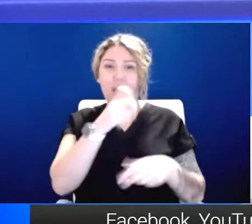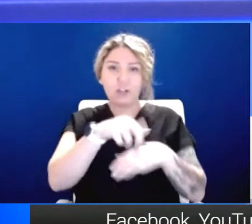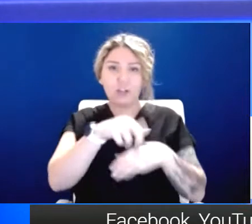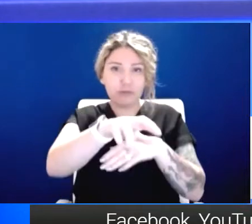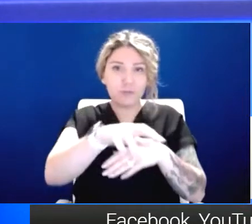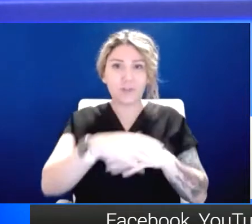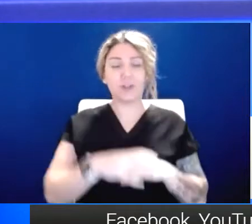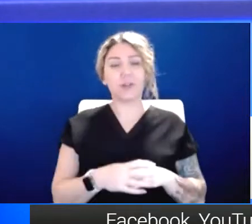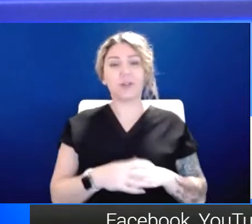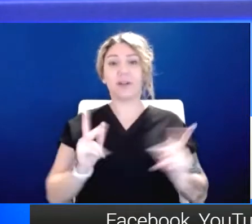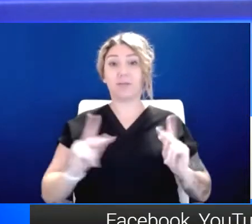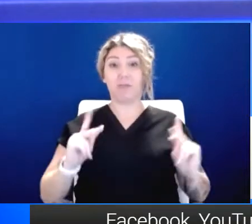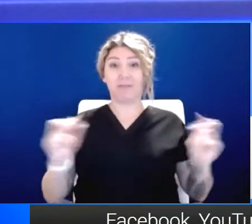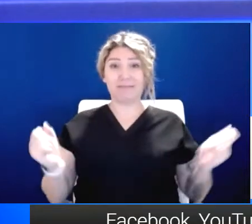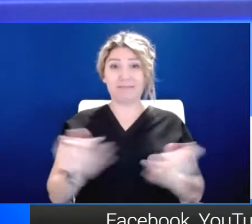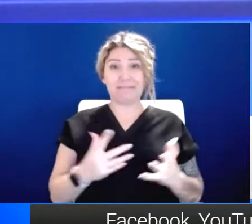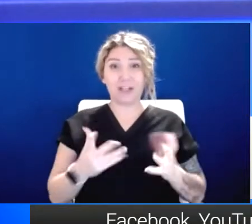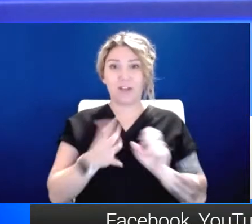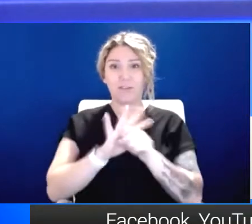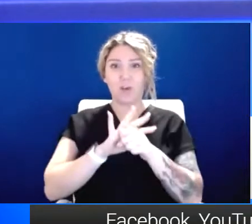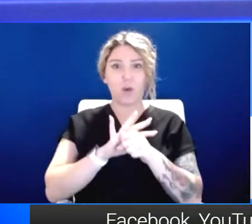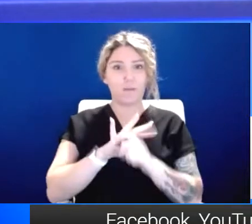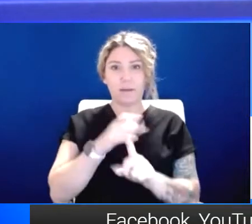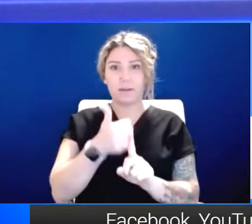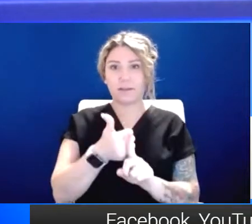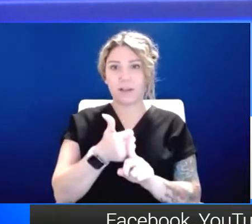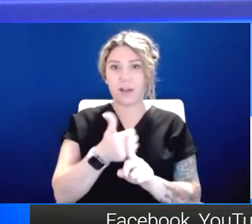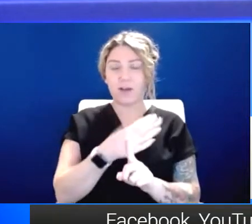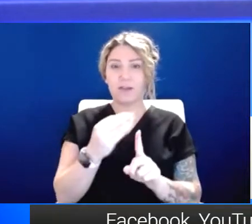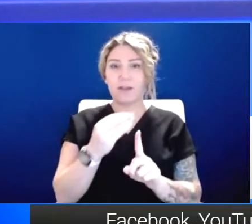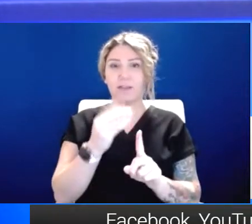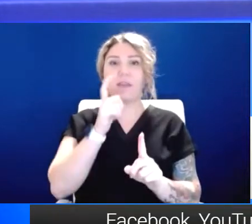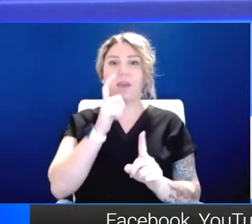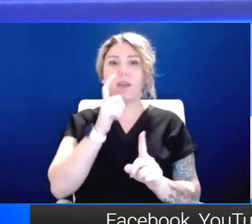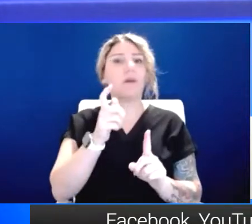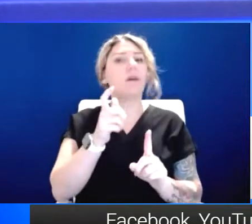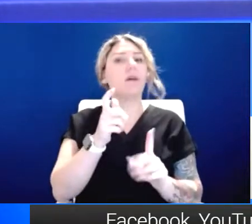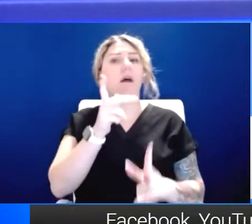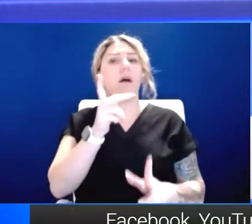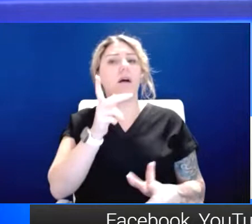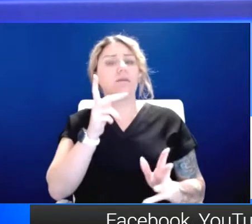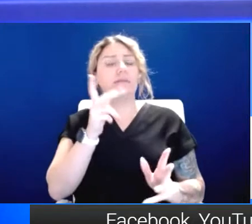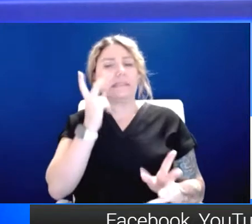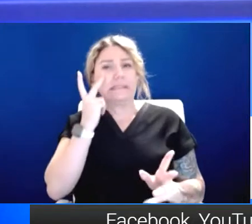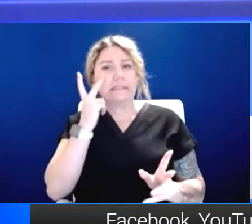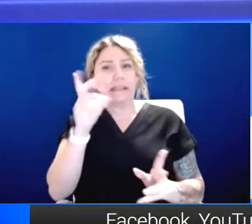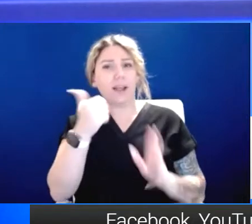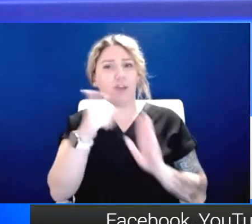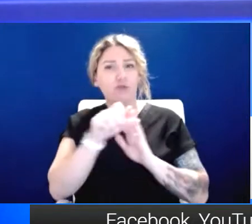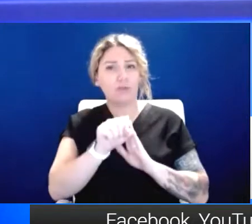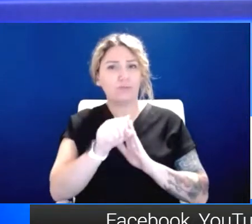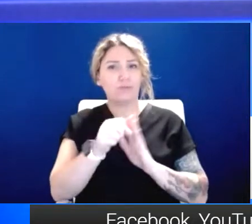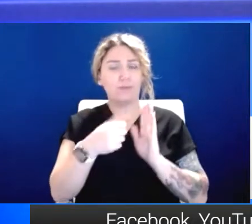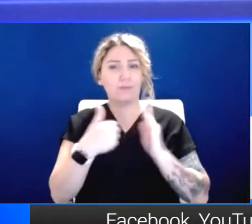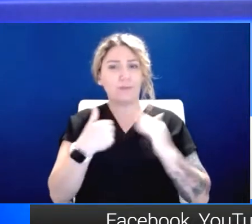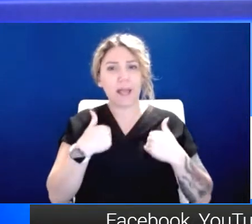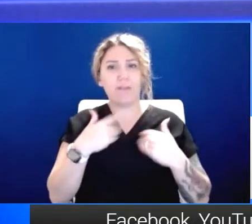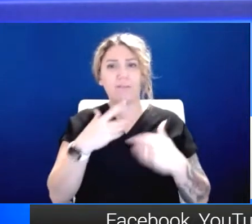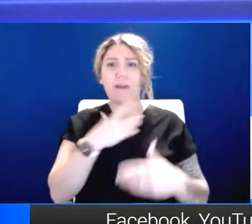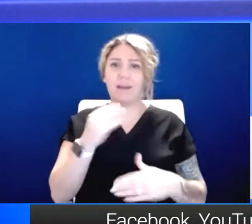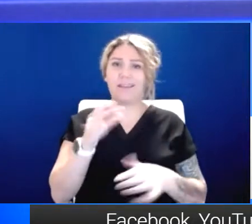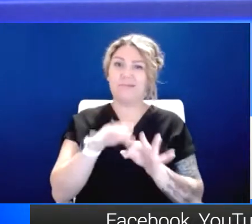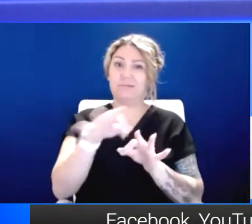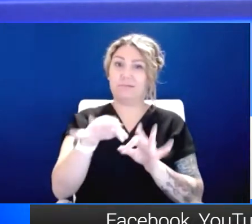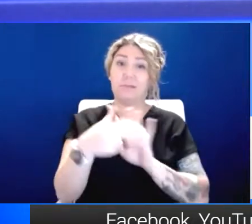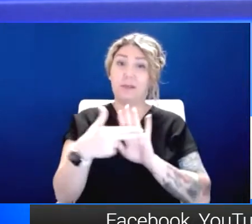just afraid of COVID, that they were overlooking some of their other symptoms that they had, and it definitely delayed the